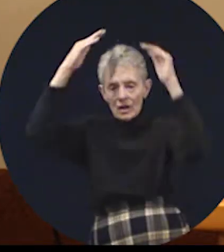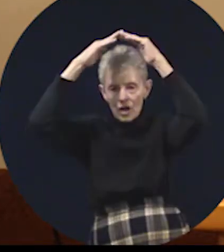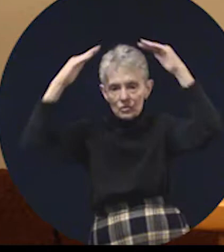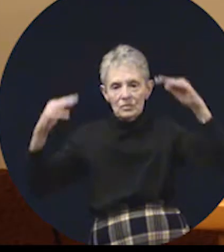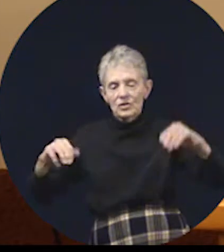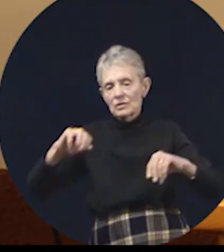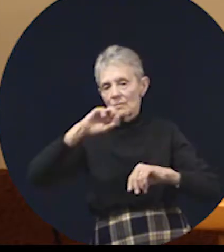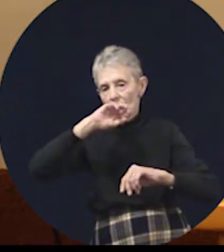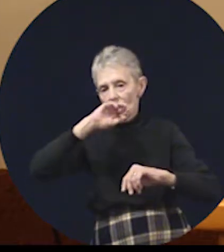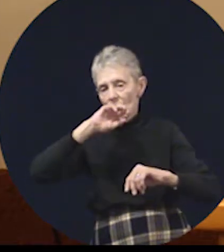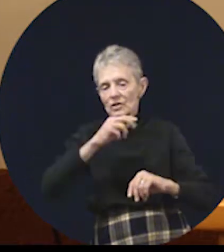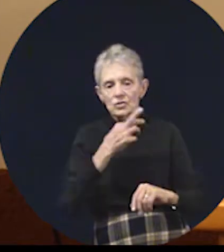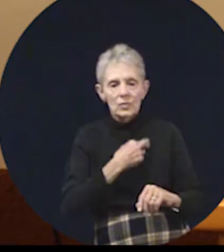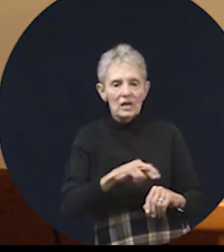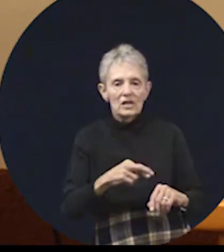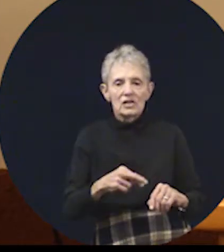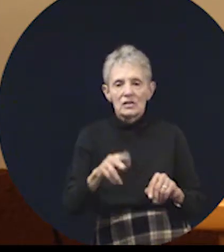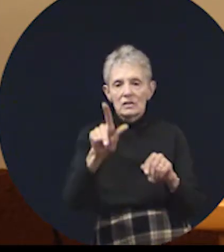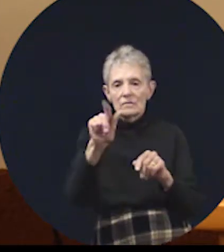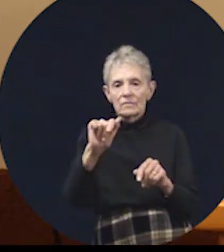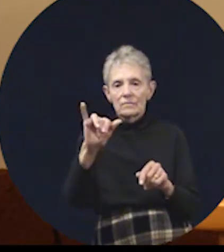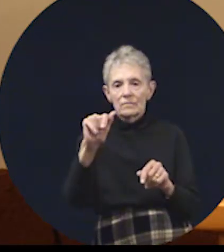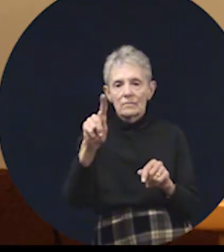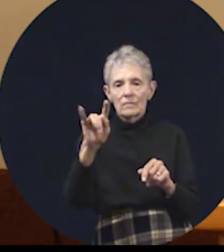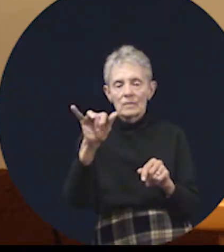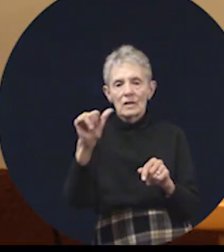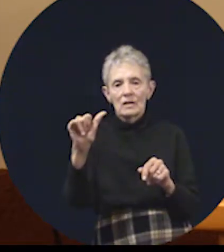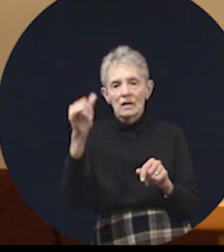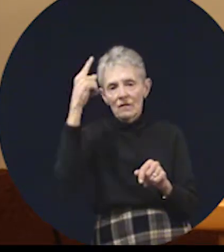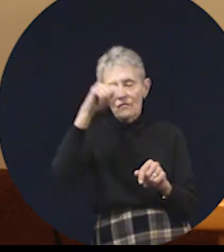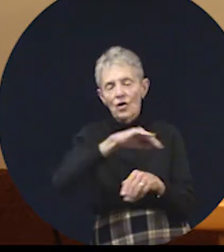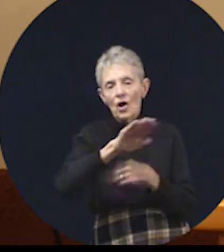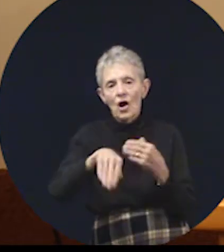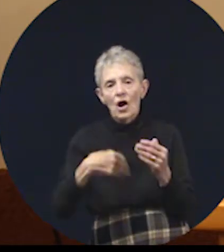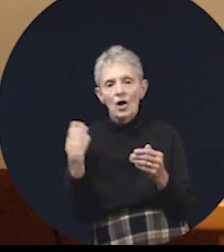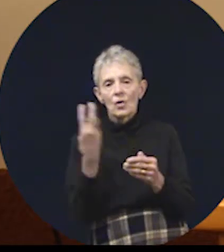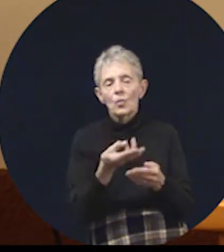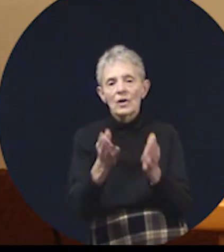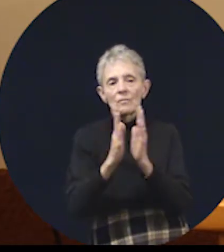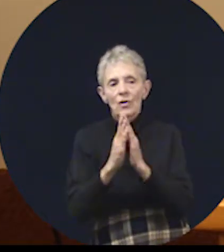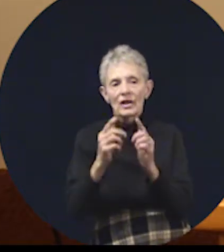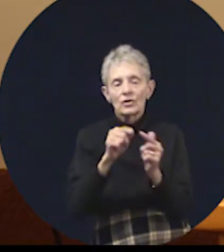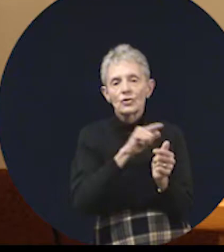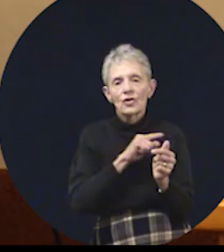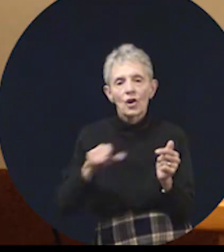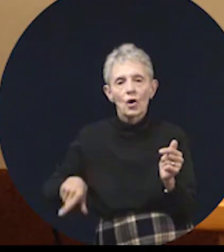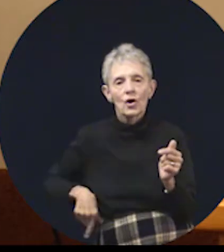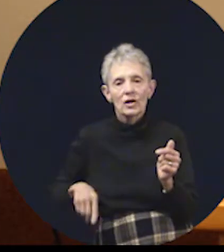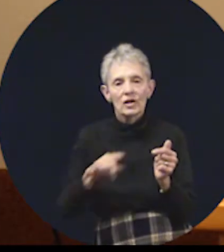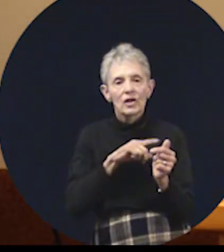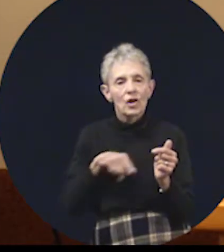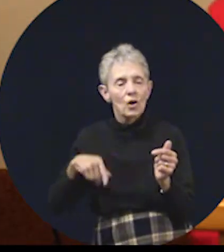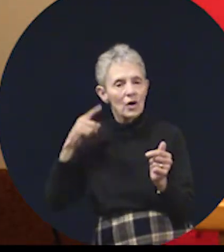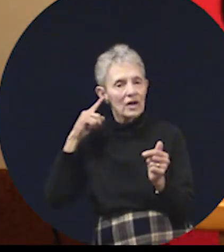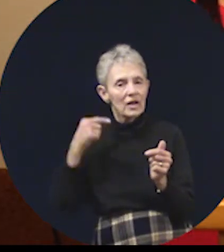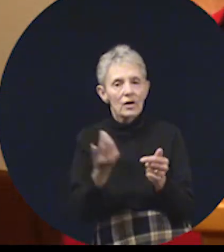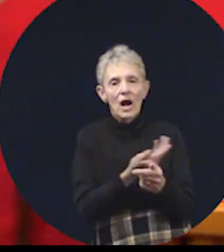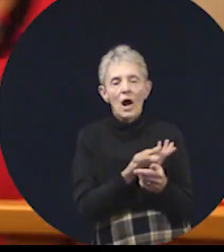priests, religious, and laity, for this we pray to the Lord. Lord, hear our